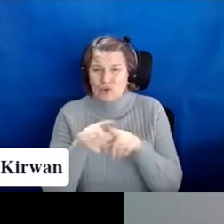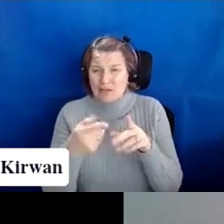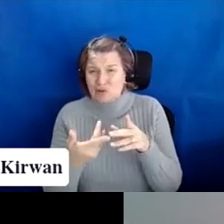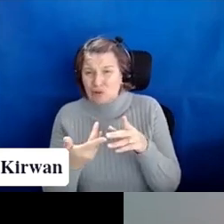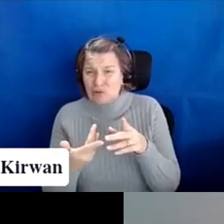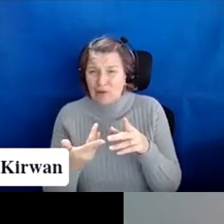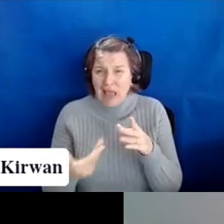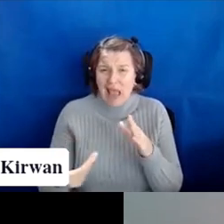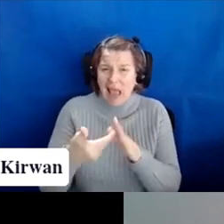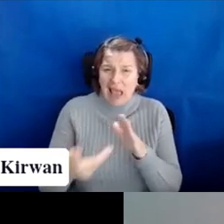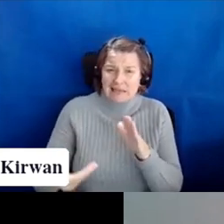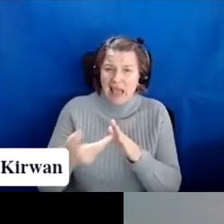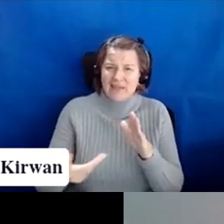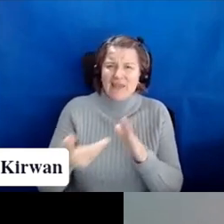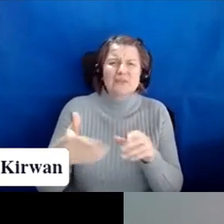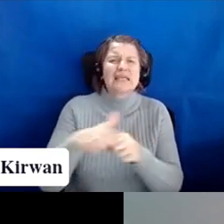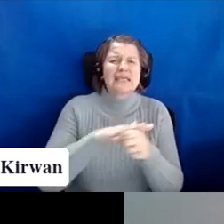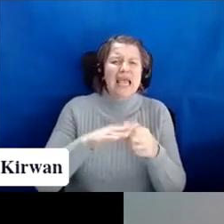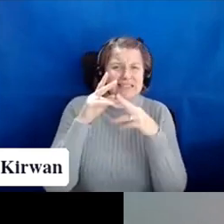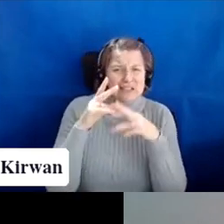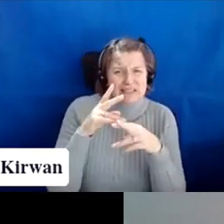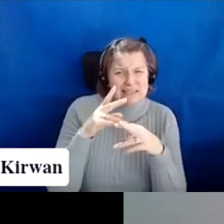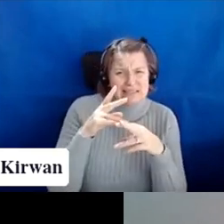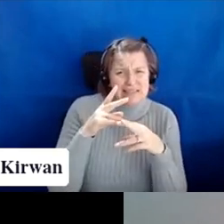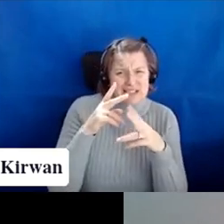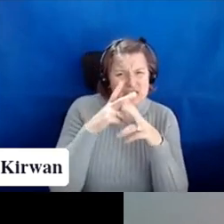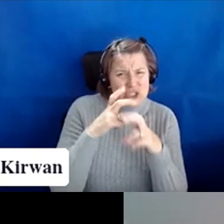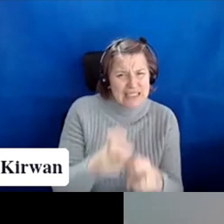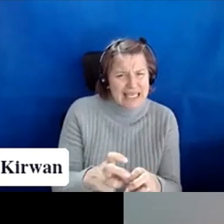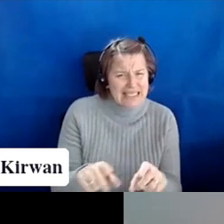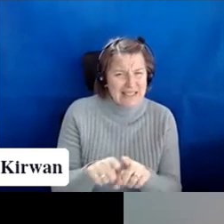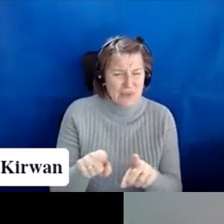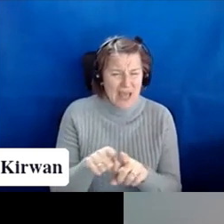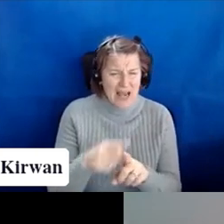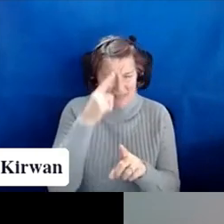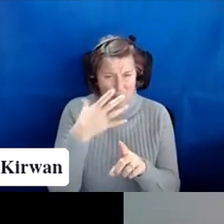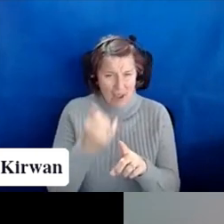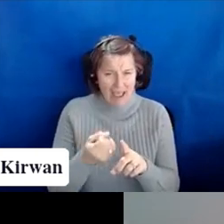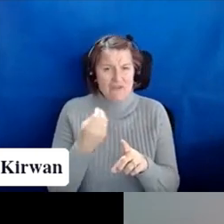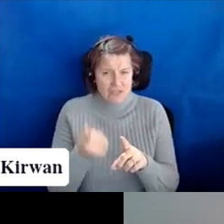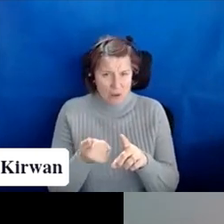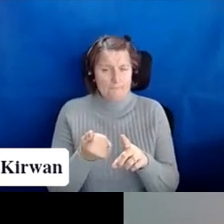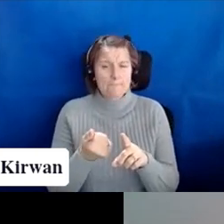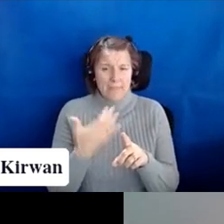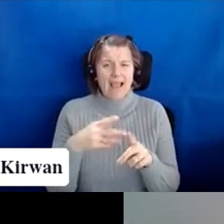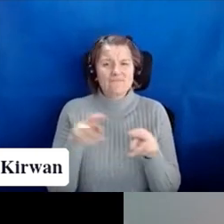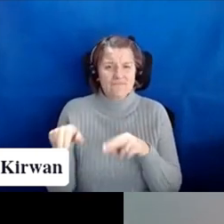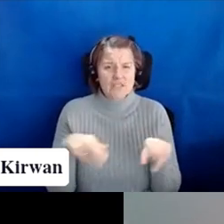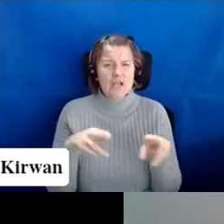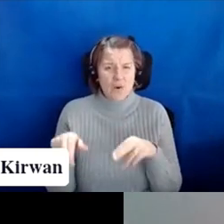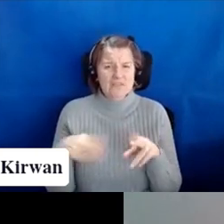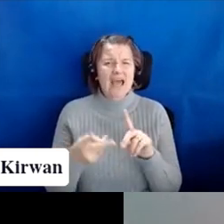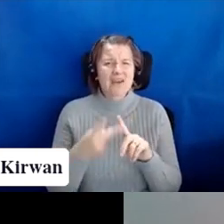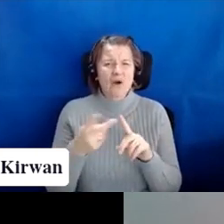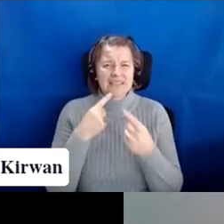question about case studies, and I think what we'll do is we've got some of those, and we've got the videos and other data,